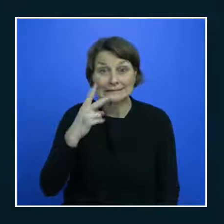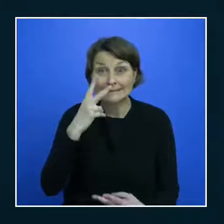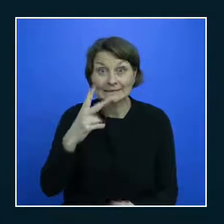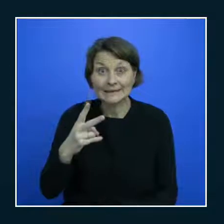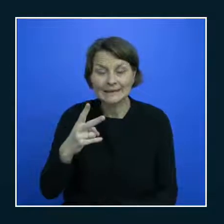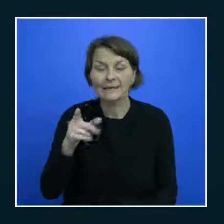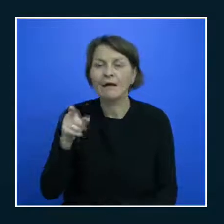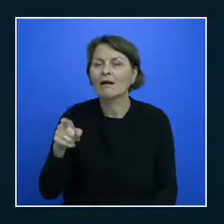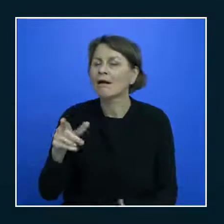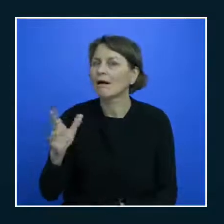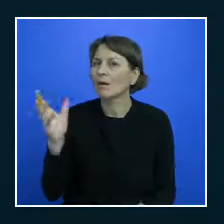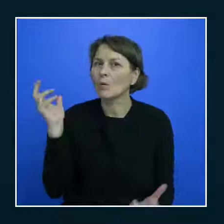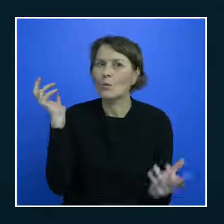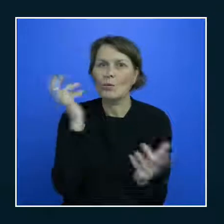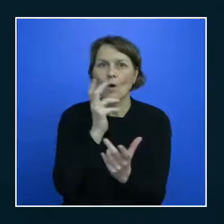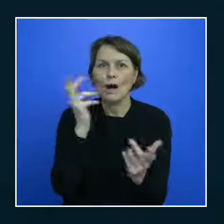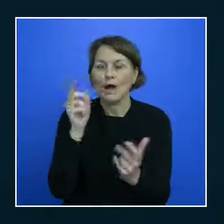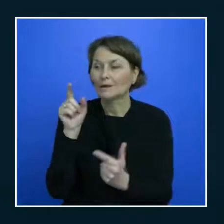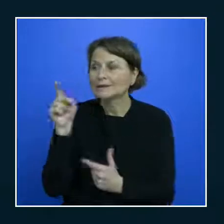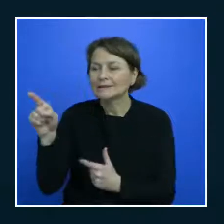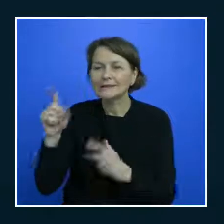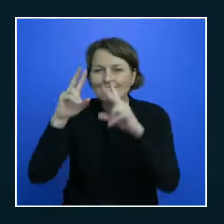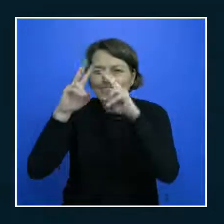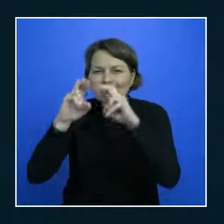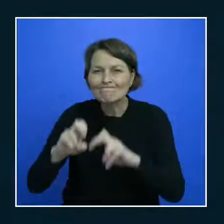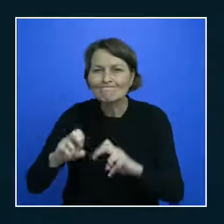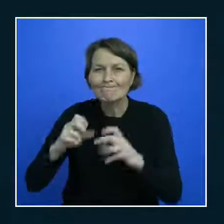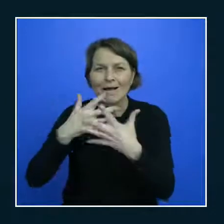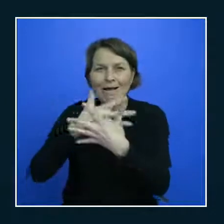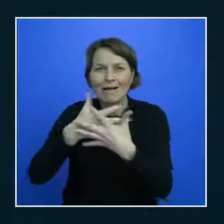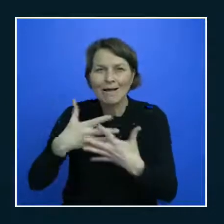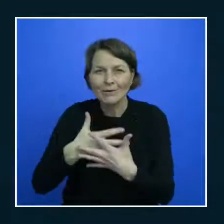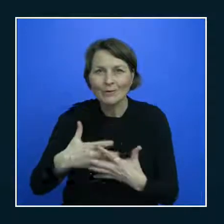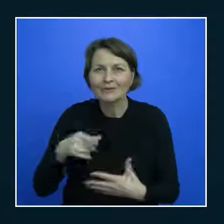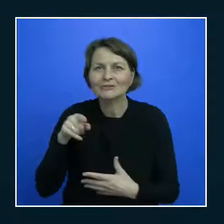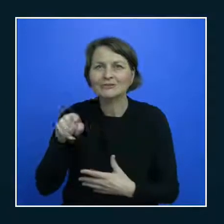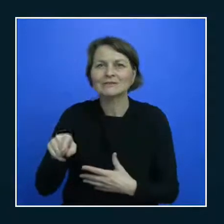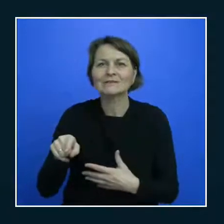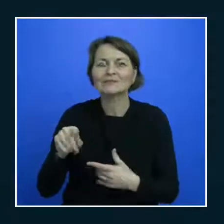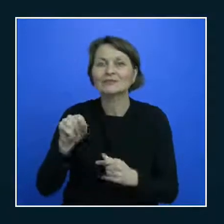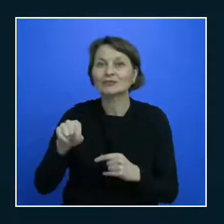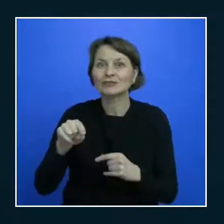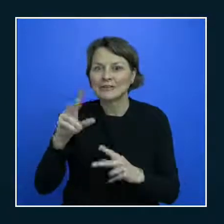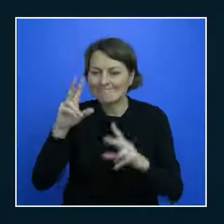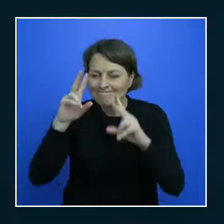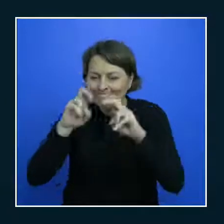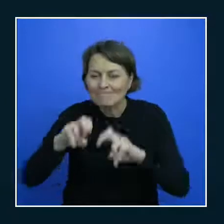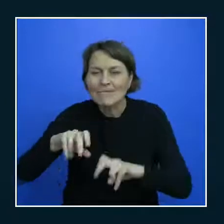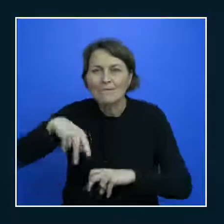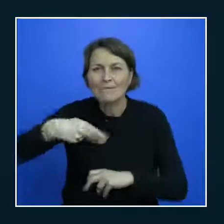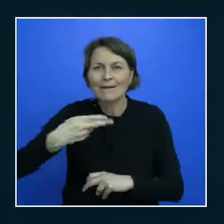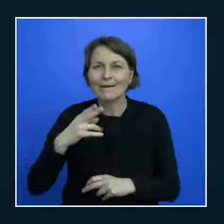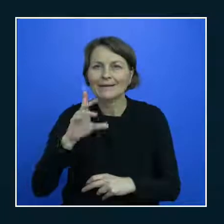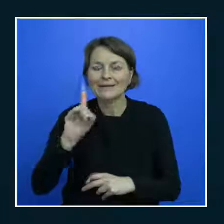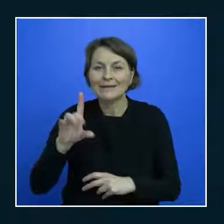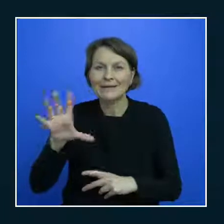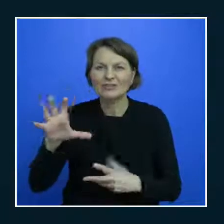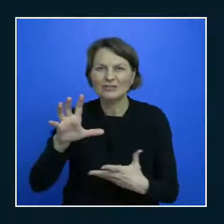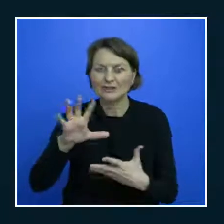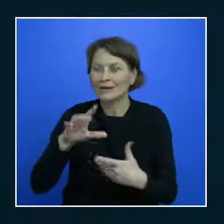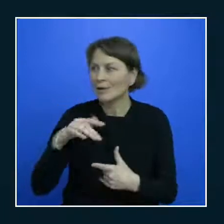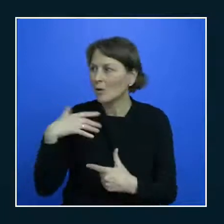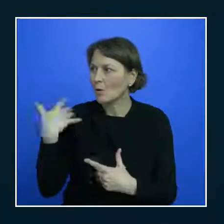in languages and has a PhD in like Beowulf and dragons, and she leads some of the team's work.